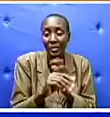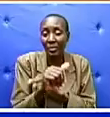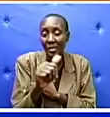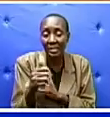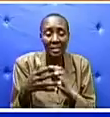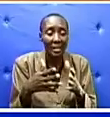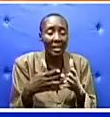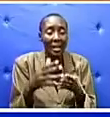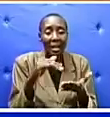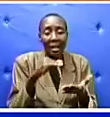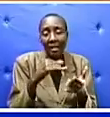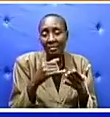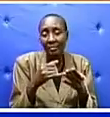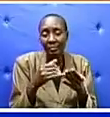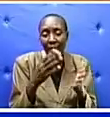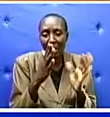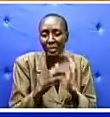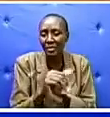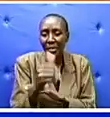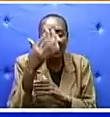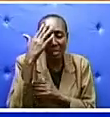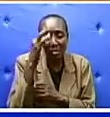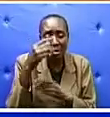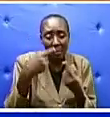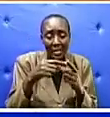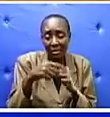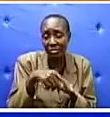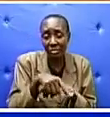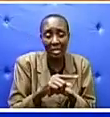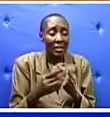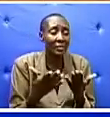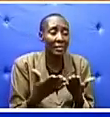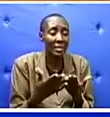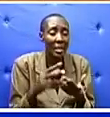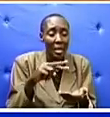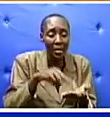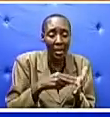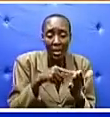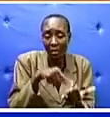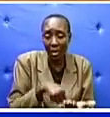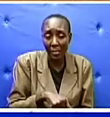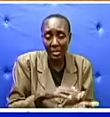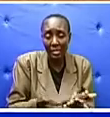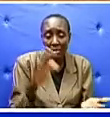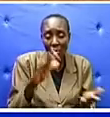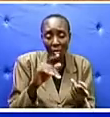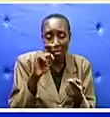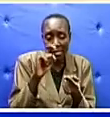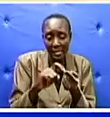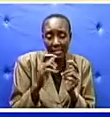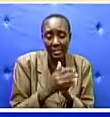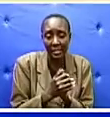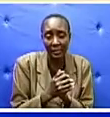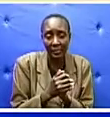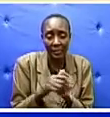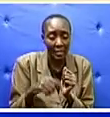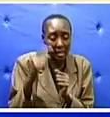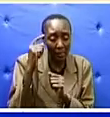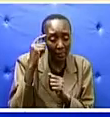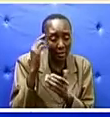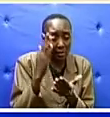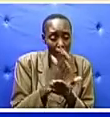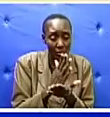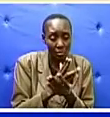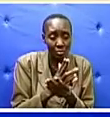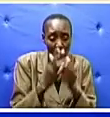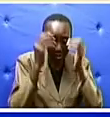person maybe might have exposed them, or you yourself. Mm-hmm. So we need to emphasize more on testing. Because I'm thinking, as much as we're using